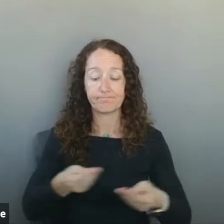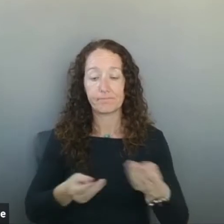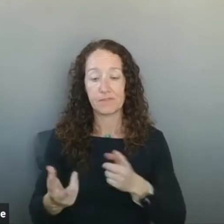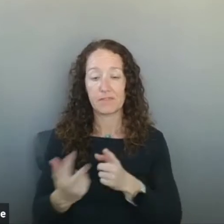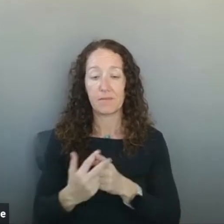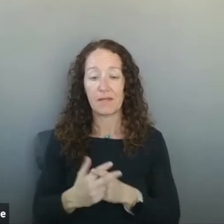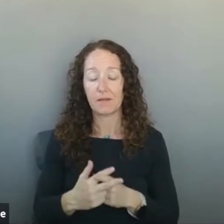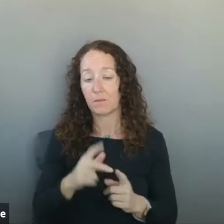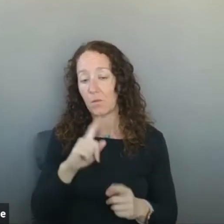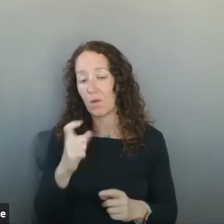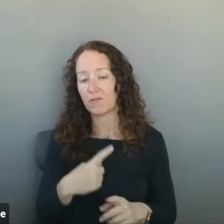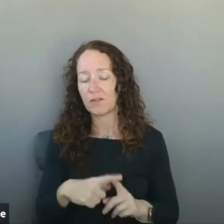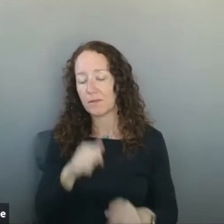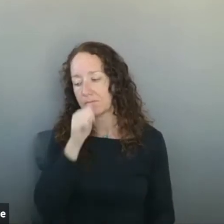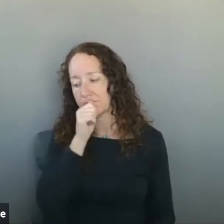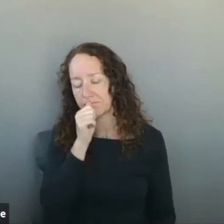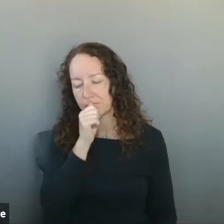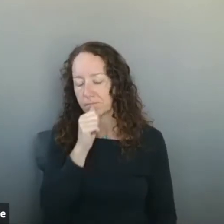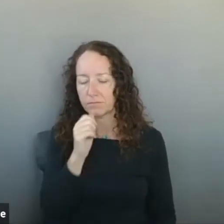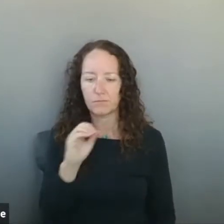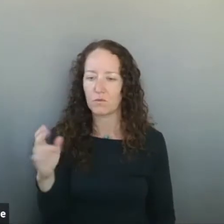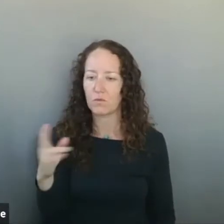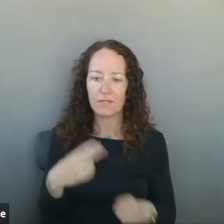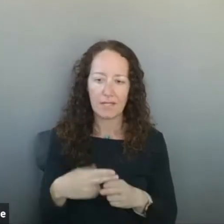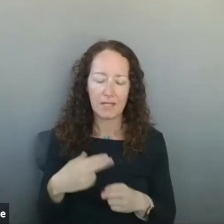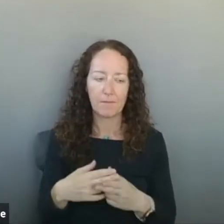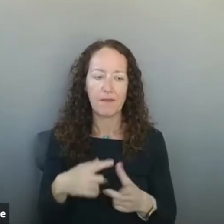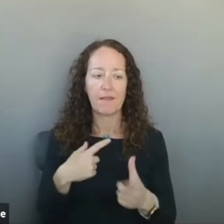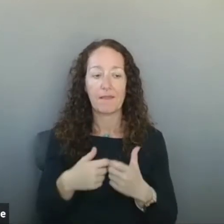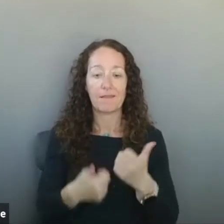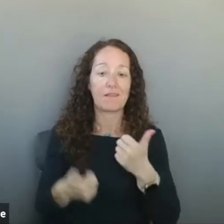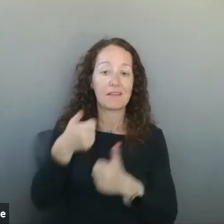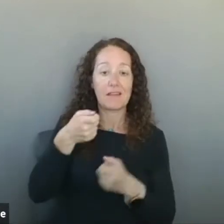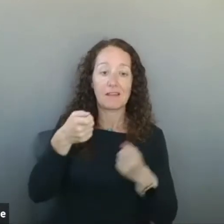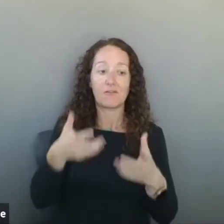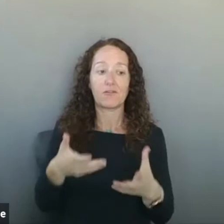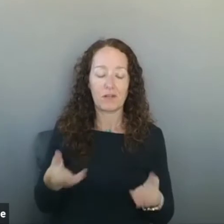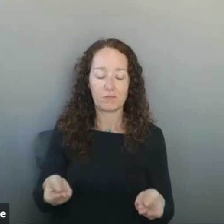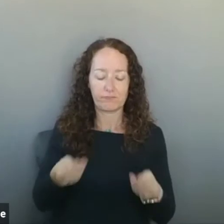people have as ways to